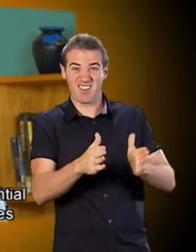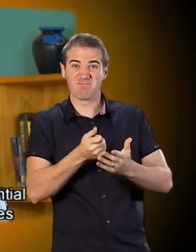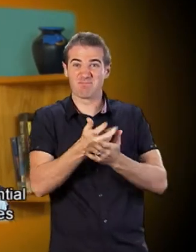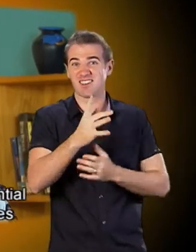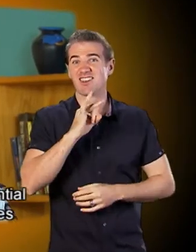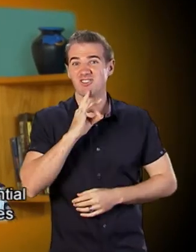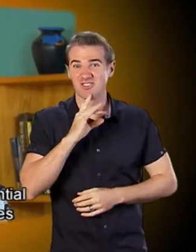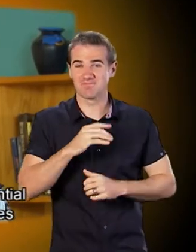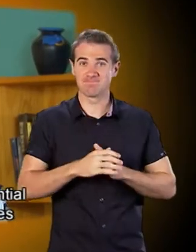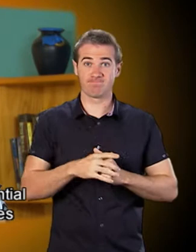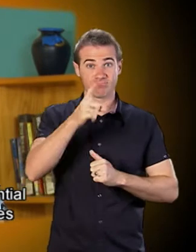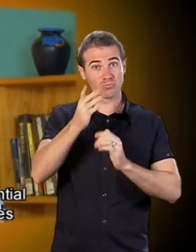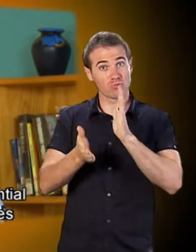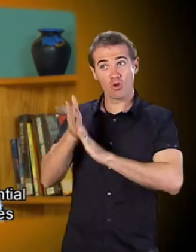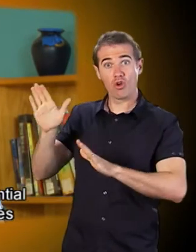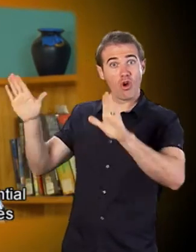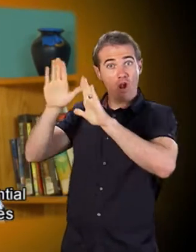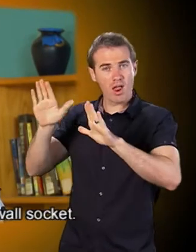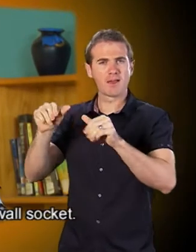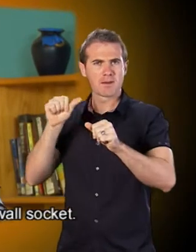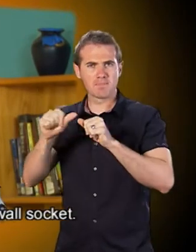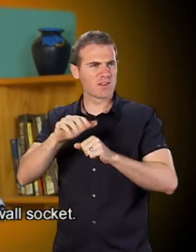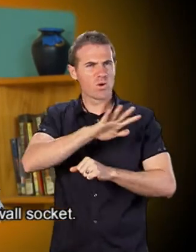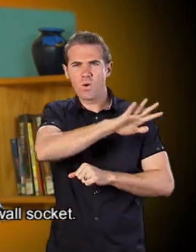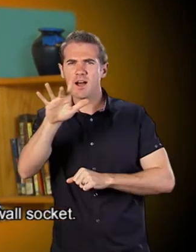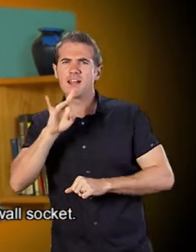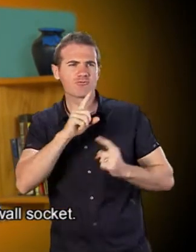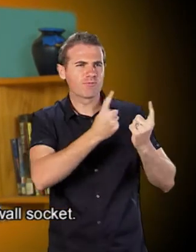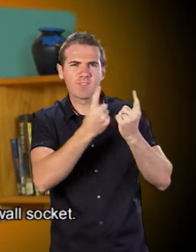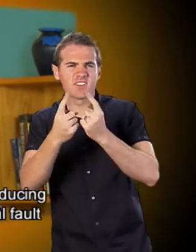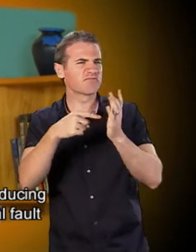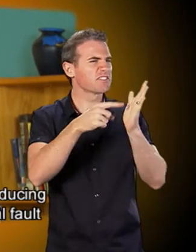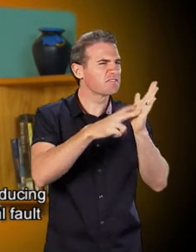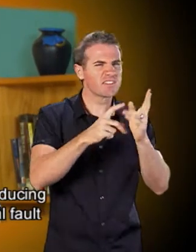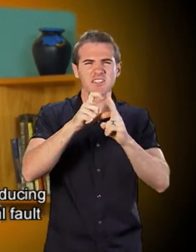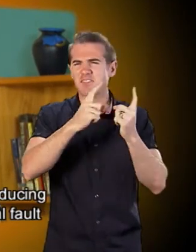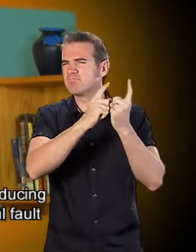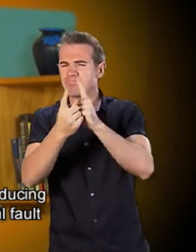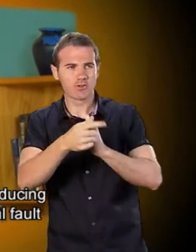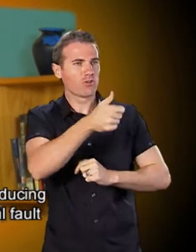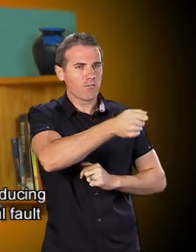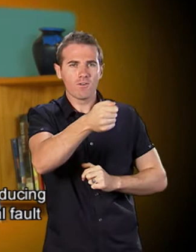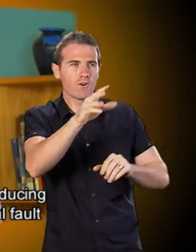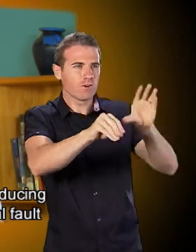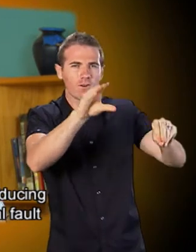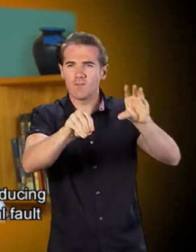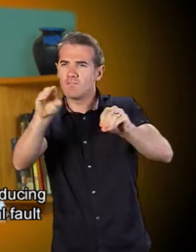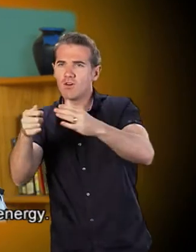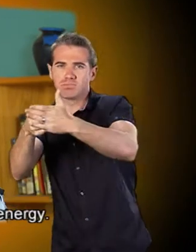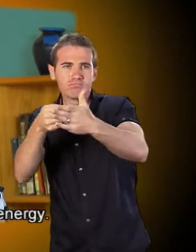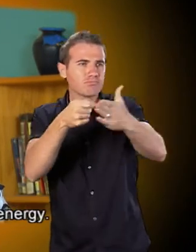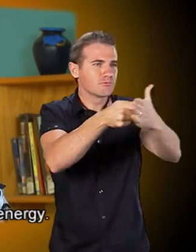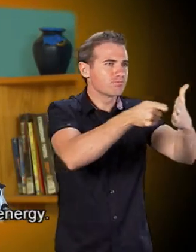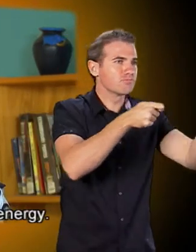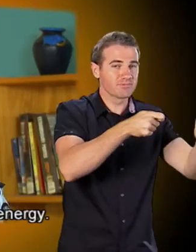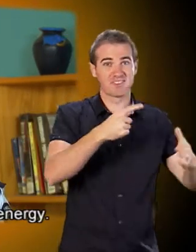holidays, turn off all non-essential electrical appliances and unplug them from the wall socket. By doing this, you're reducing the chance of electrical fault